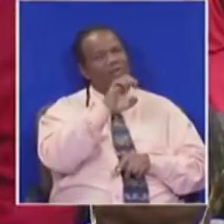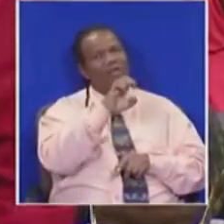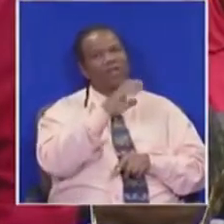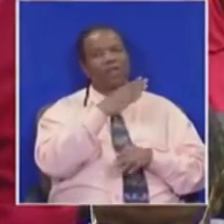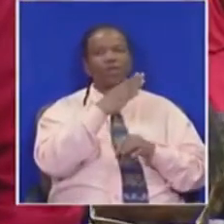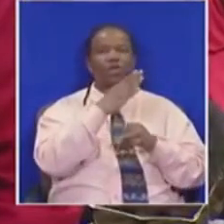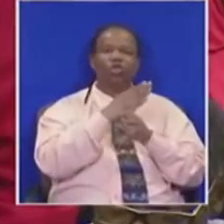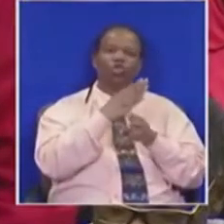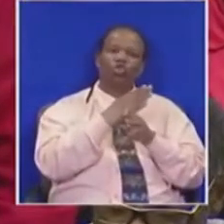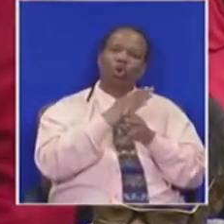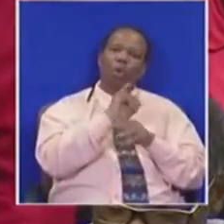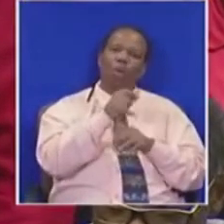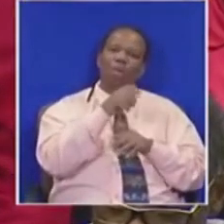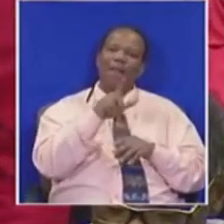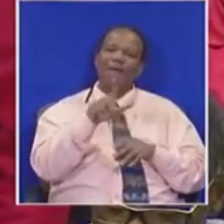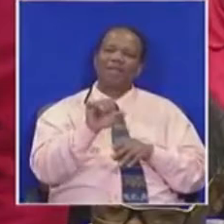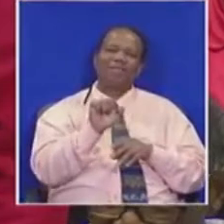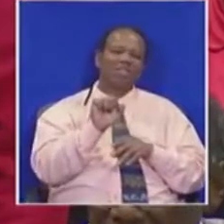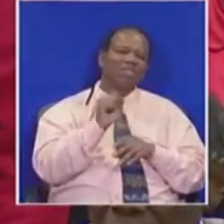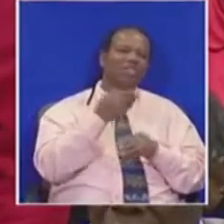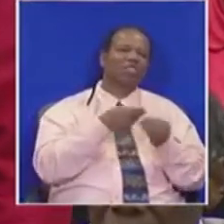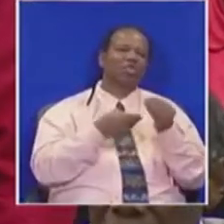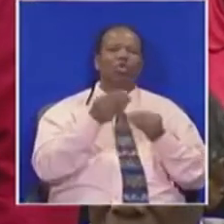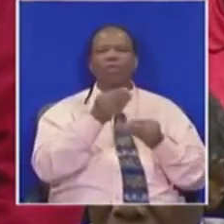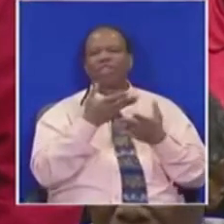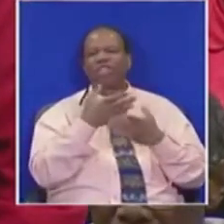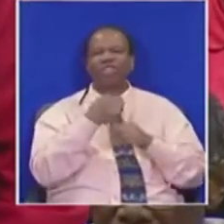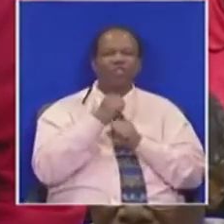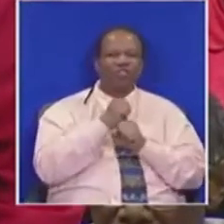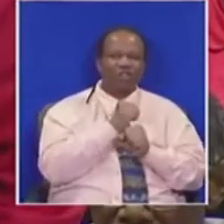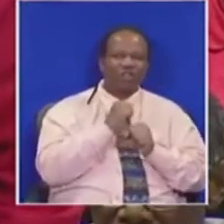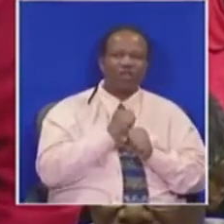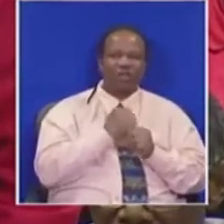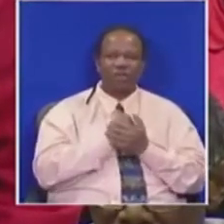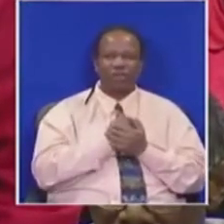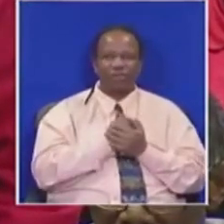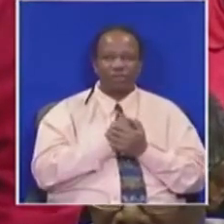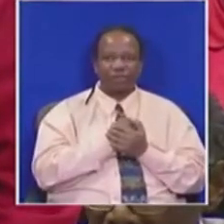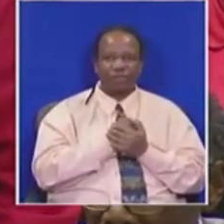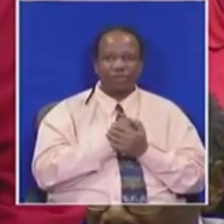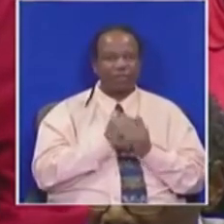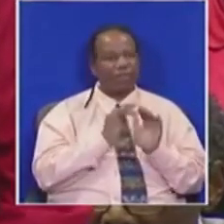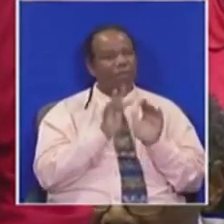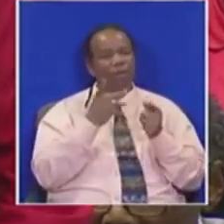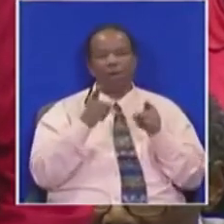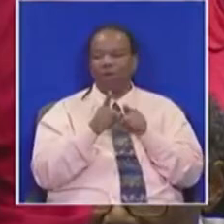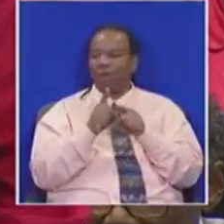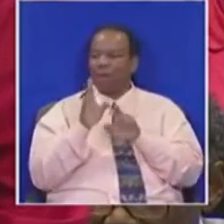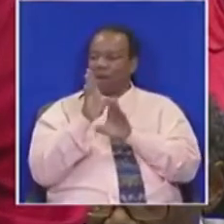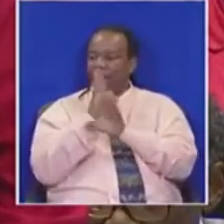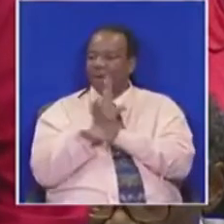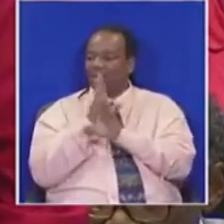economic growth strategy has been that we must create an environment for the private sector, for the owners